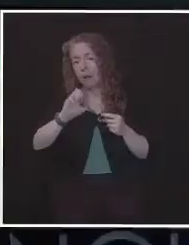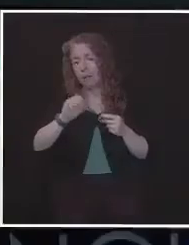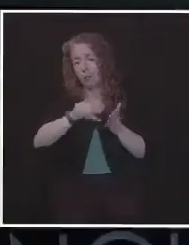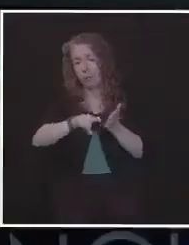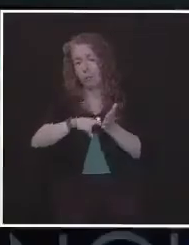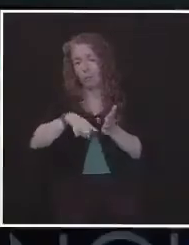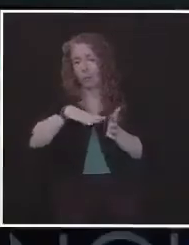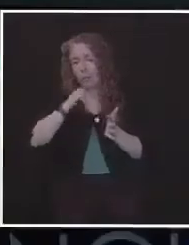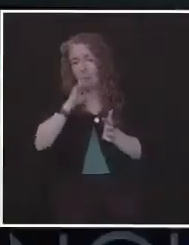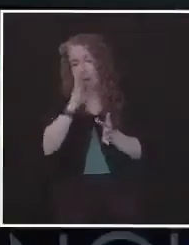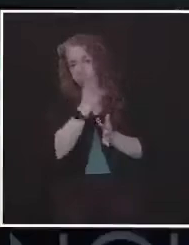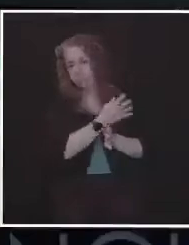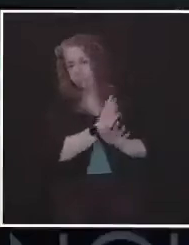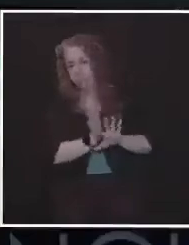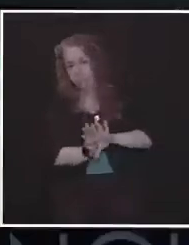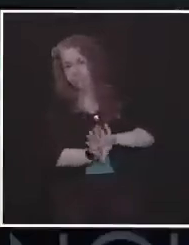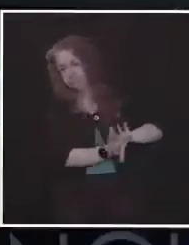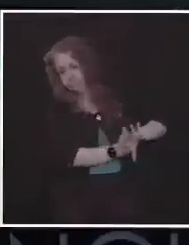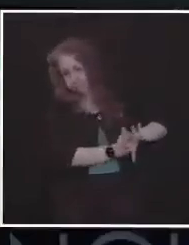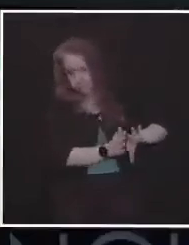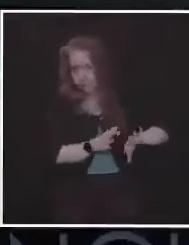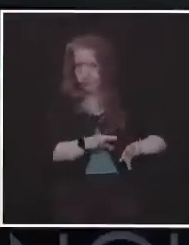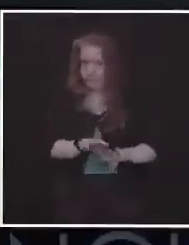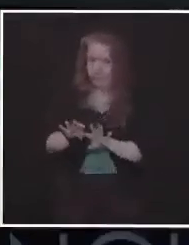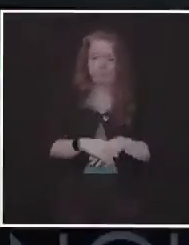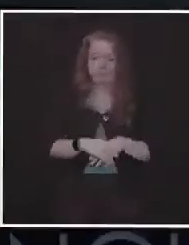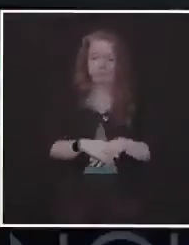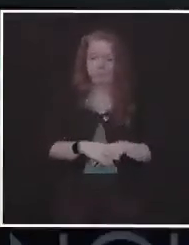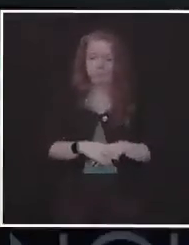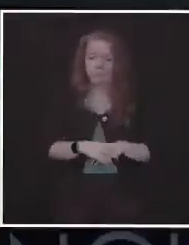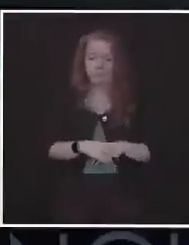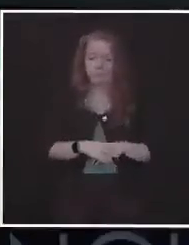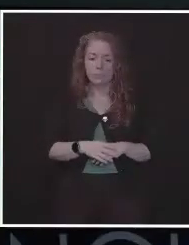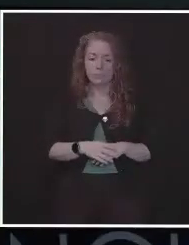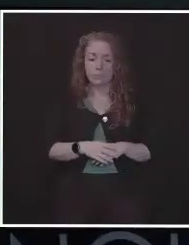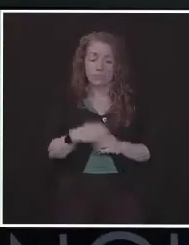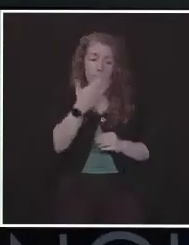Because we're committed to NASA's total mission,